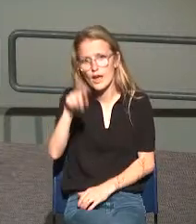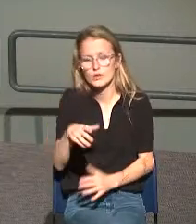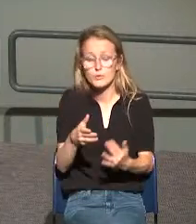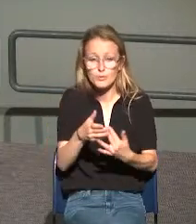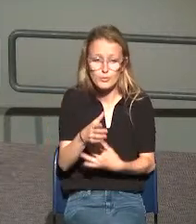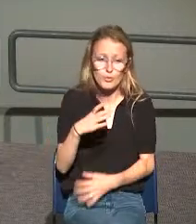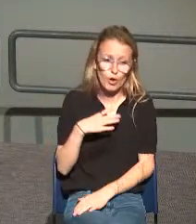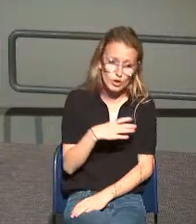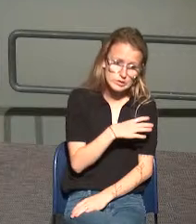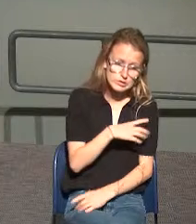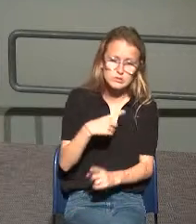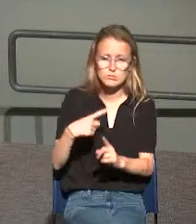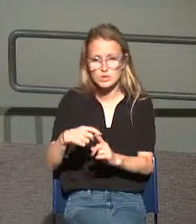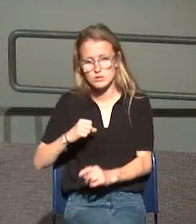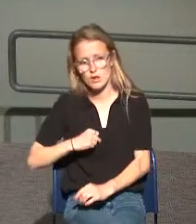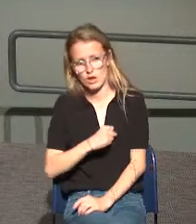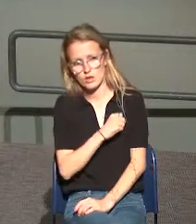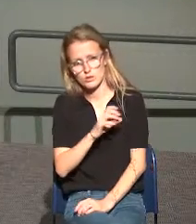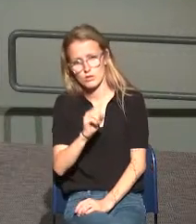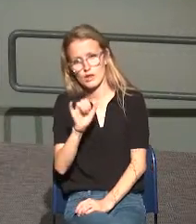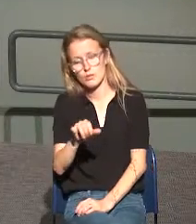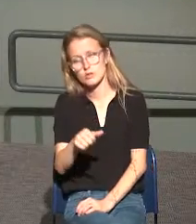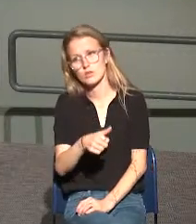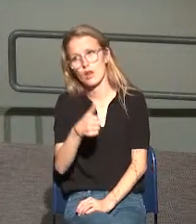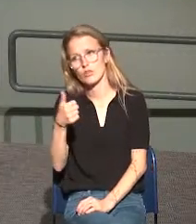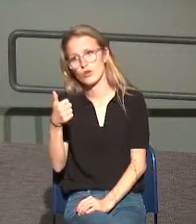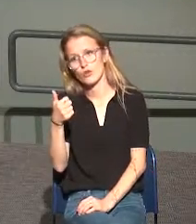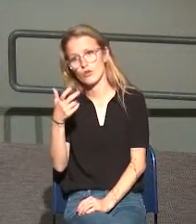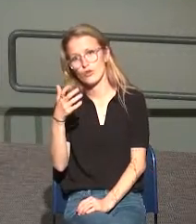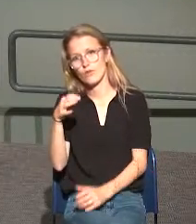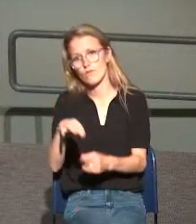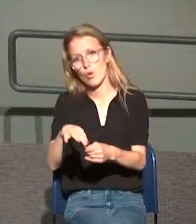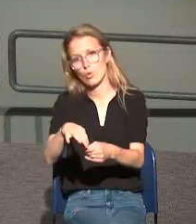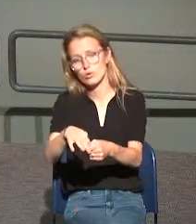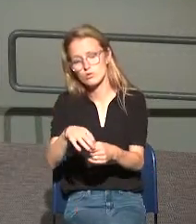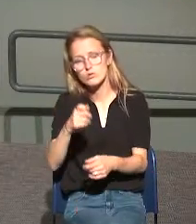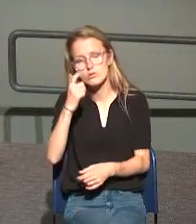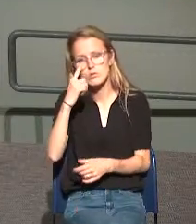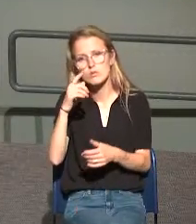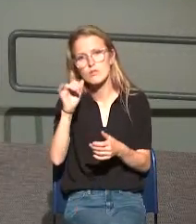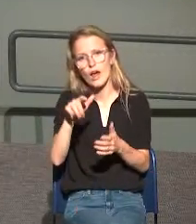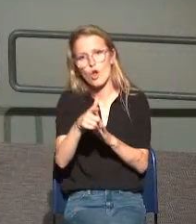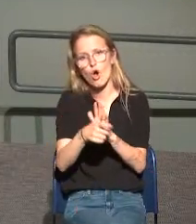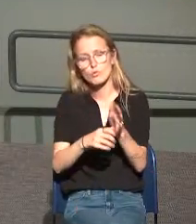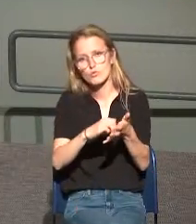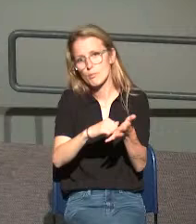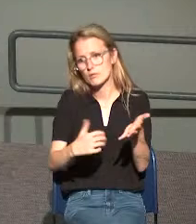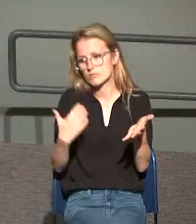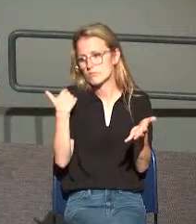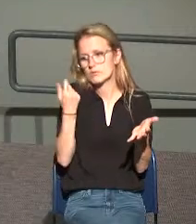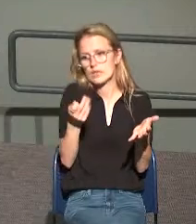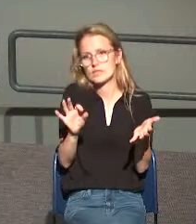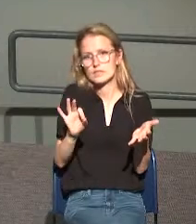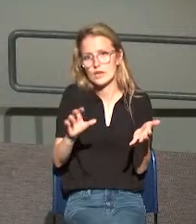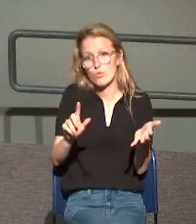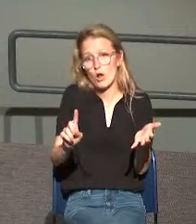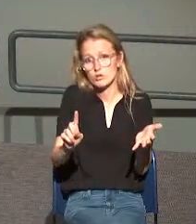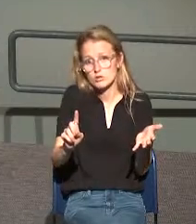and the Senate. So, and that was another battle. So, but it was repealed in 1991.